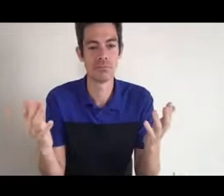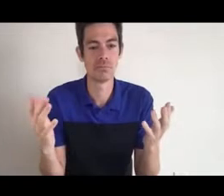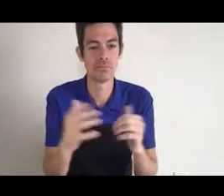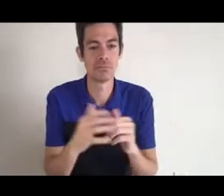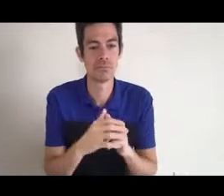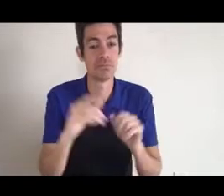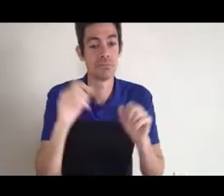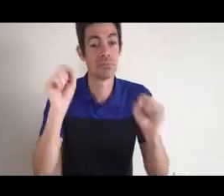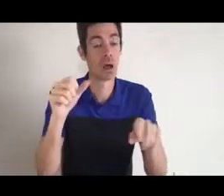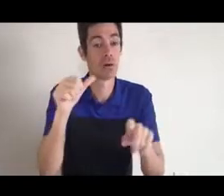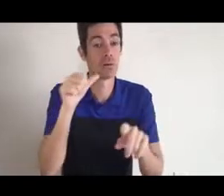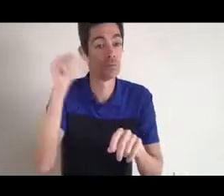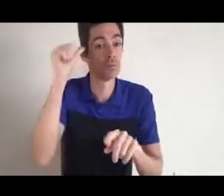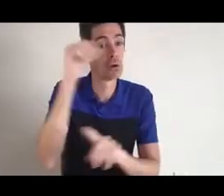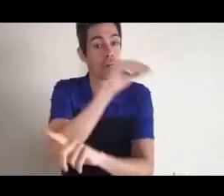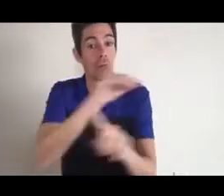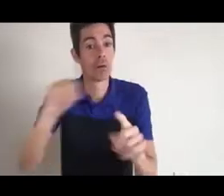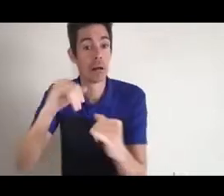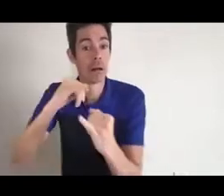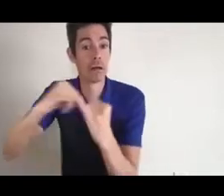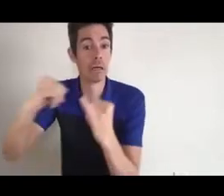the focal point.